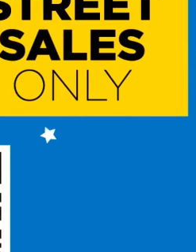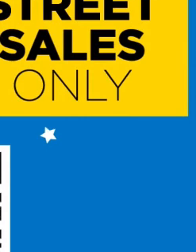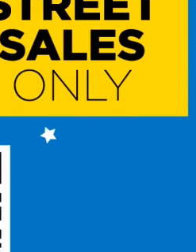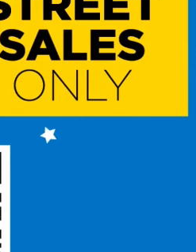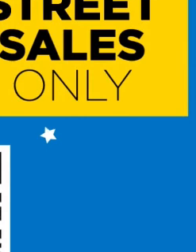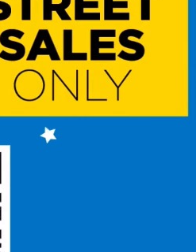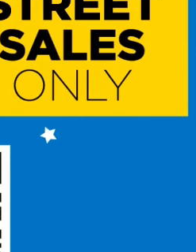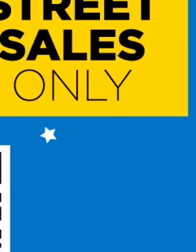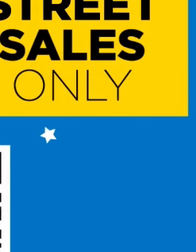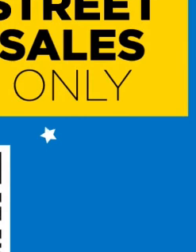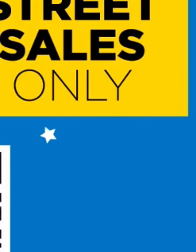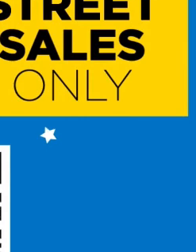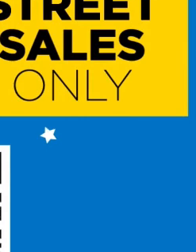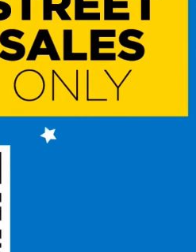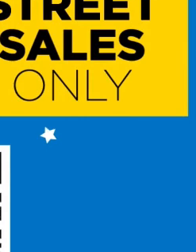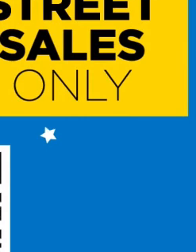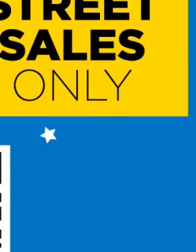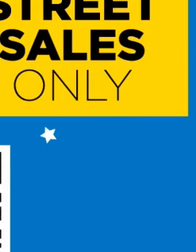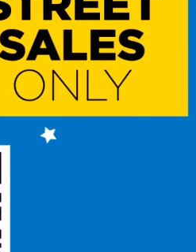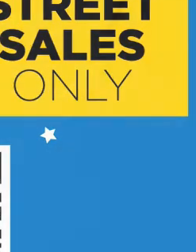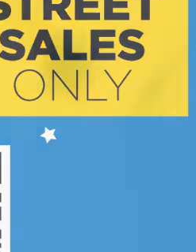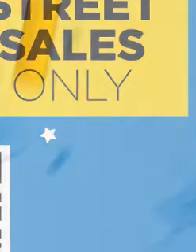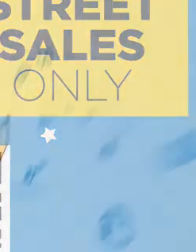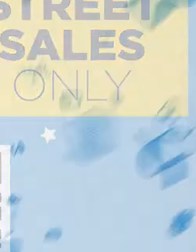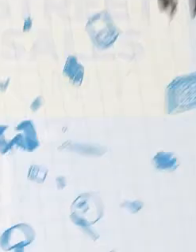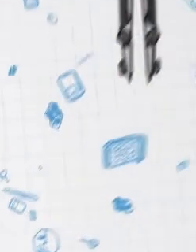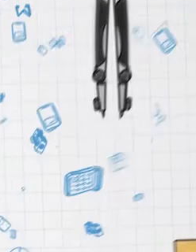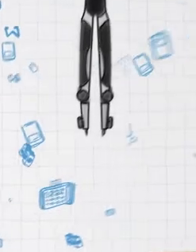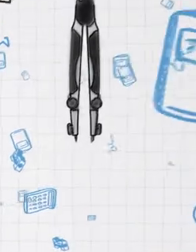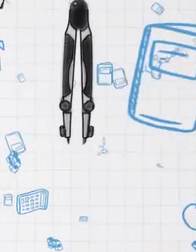lesson and other fun activities with Zoe and Zoshi.